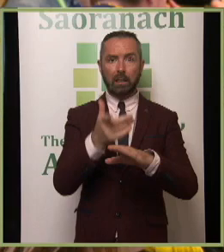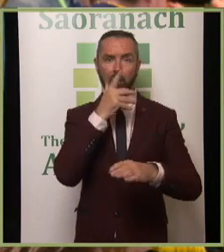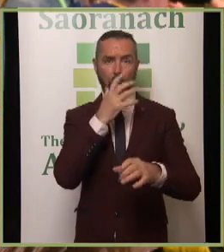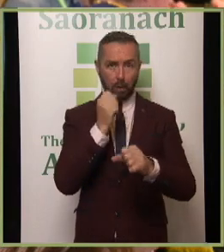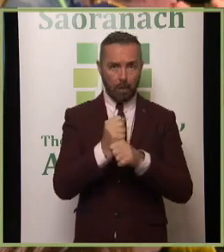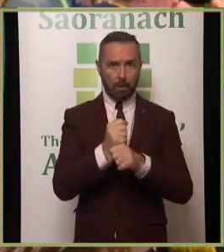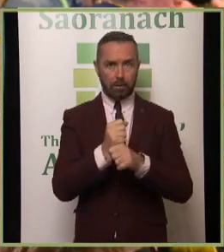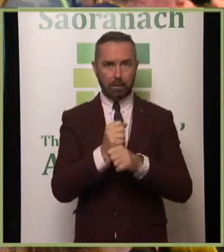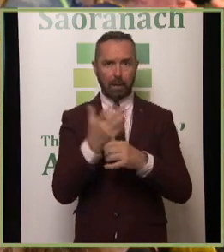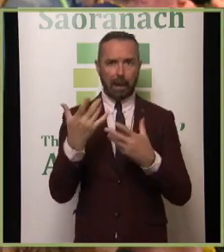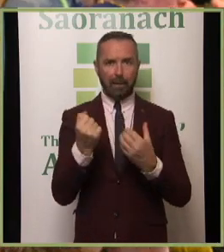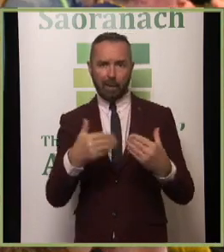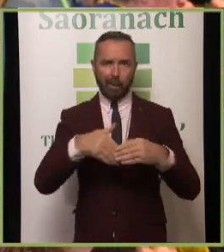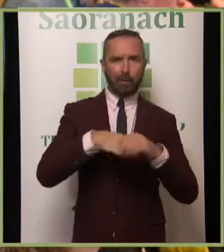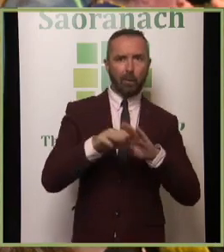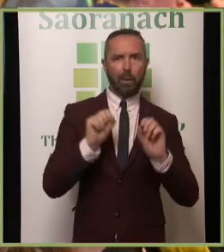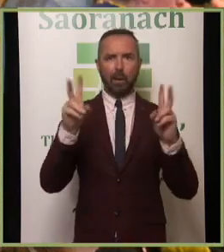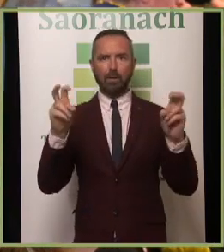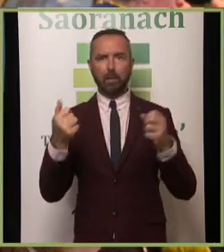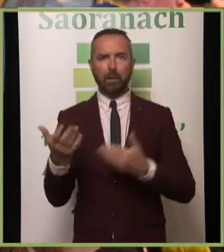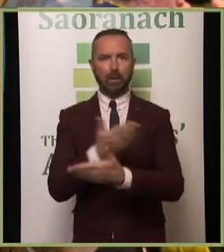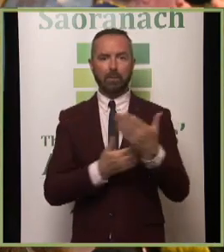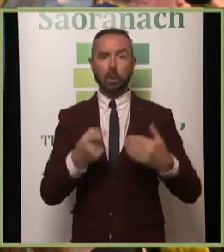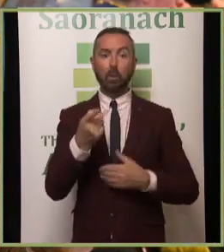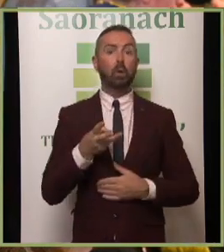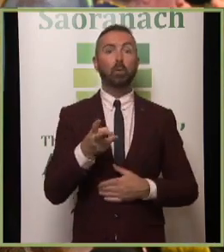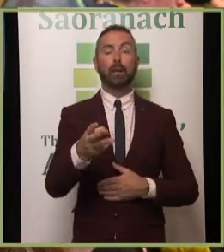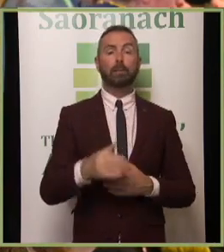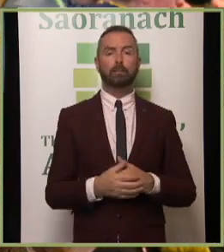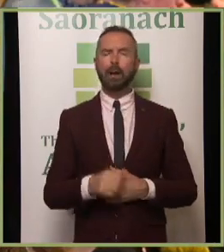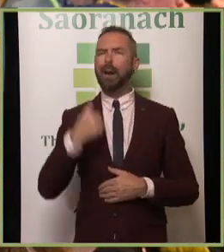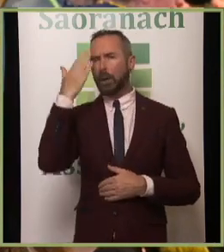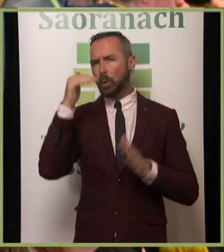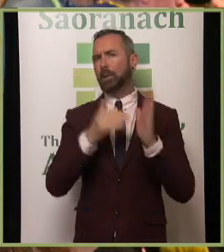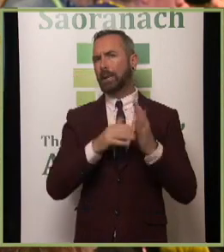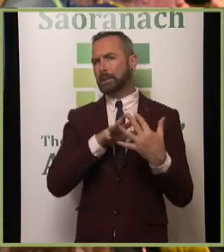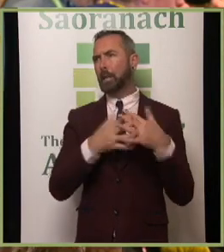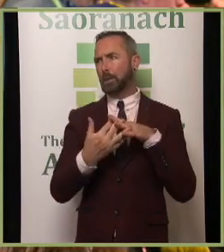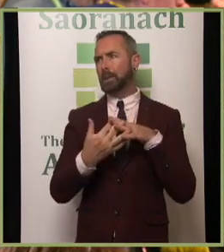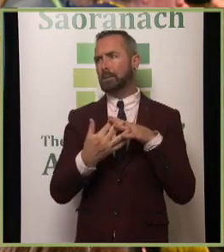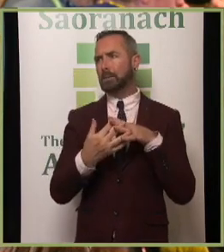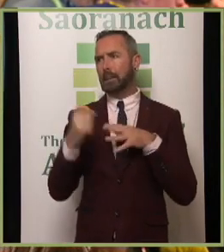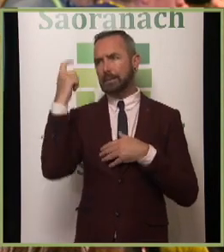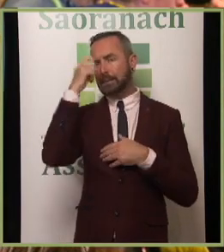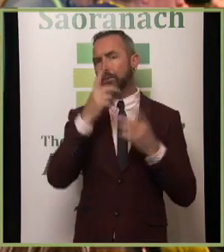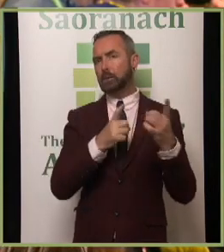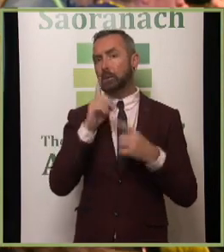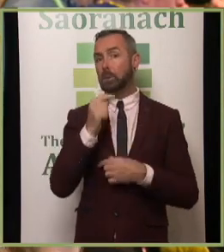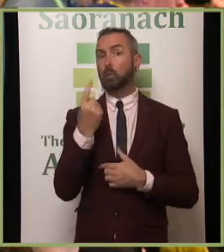it and become a topic of conversation. This could be one of those ones. I know it's complex, I know it's difficult to do, but it could